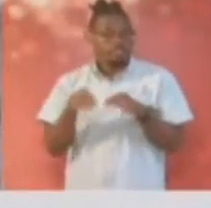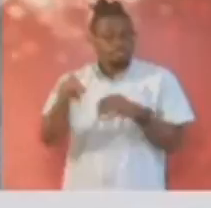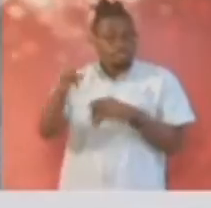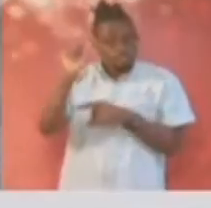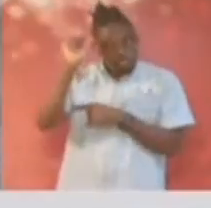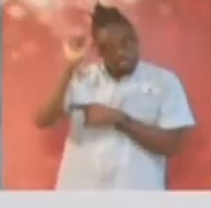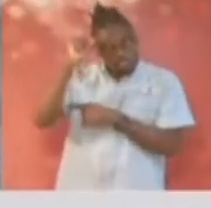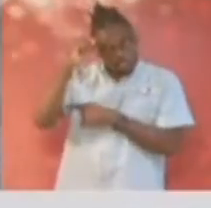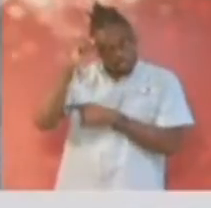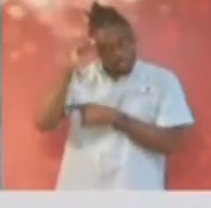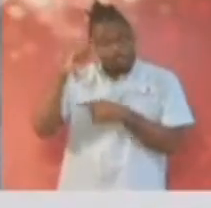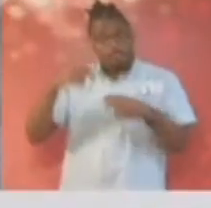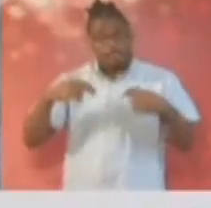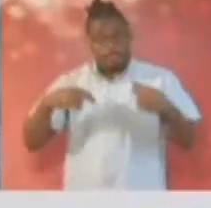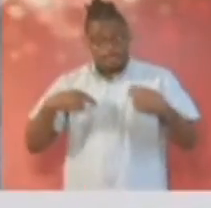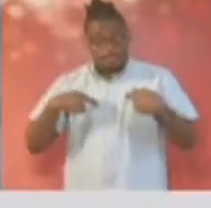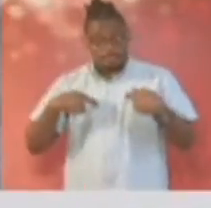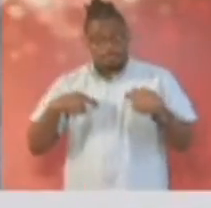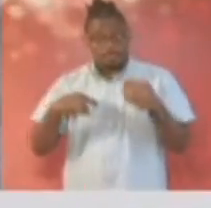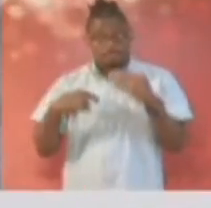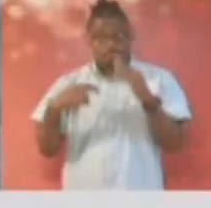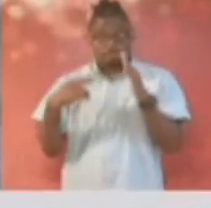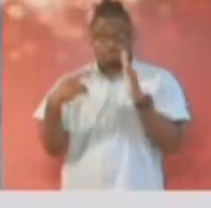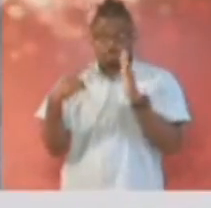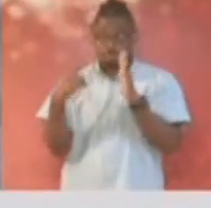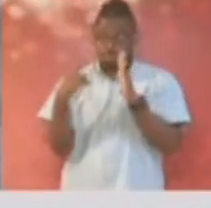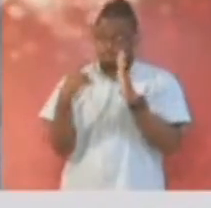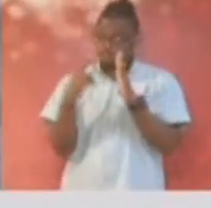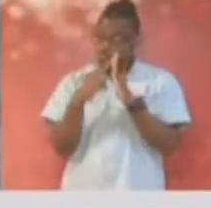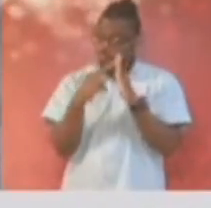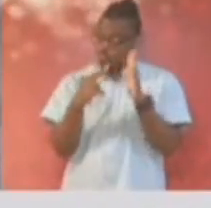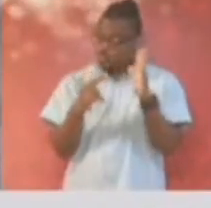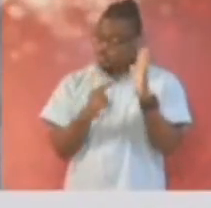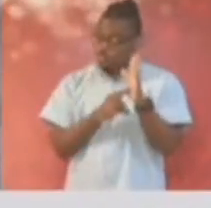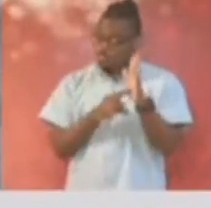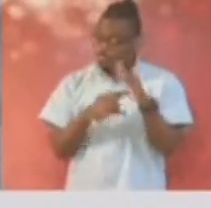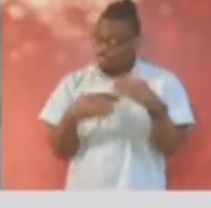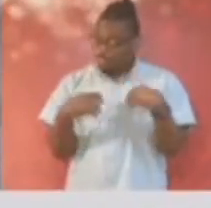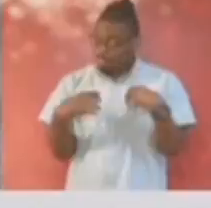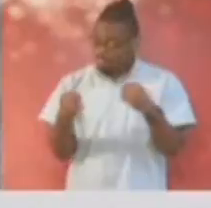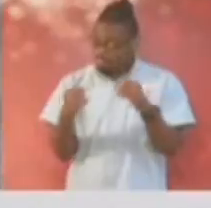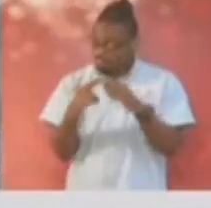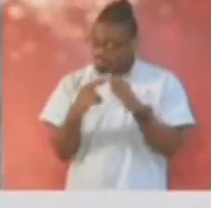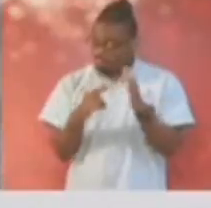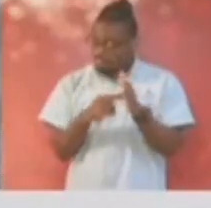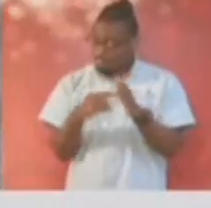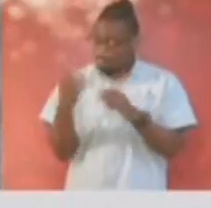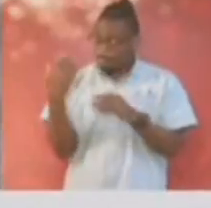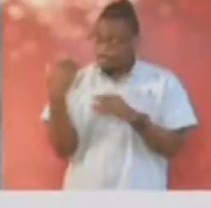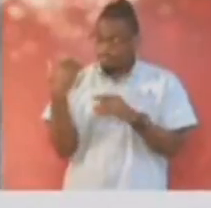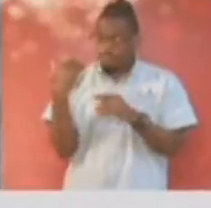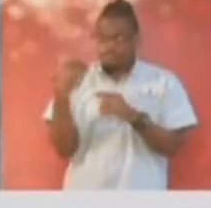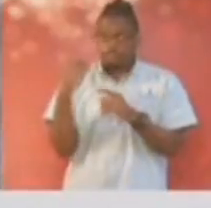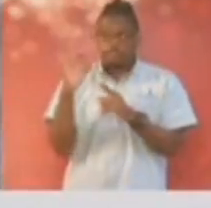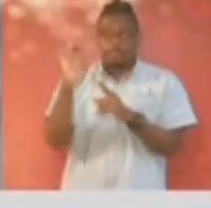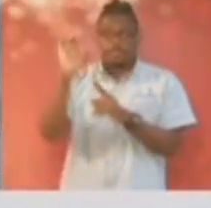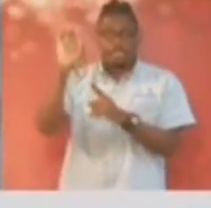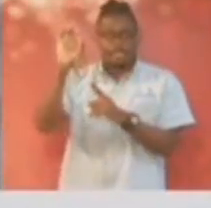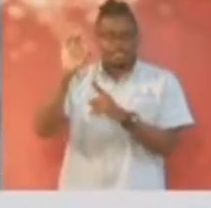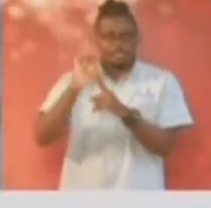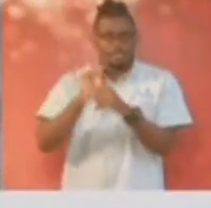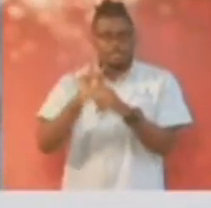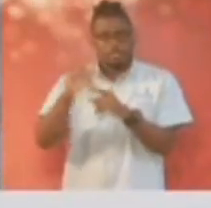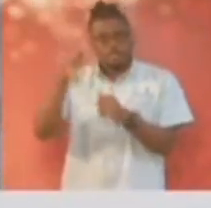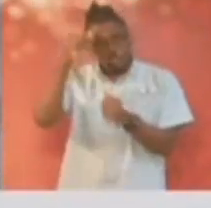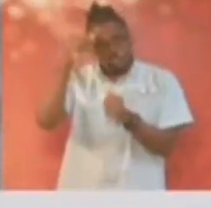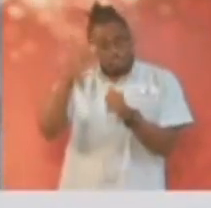that we at the Ministry of Health have been discussing with citizens over the past 8 months. Be reminded that